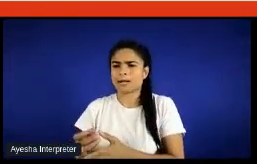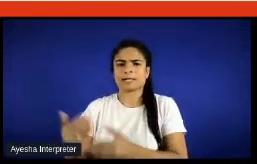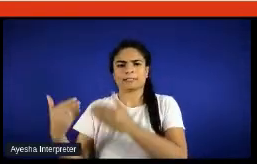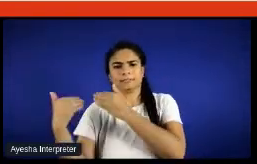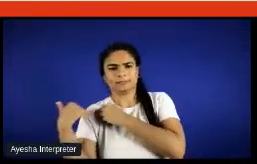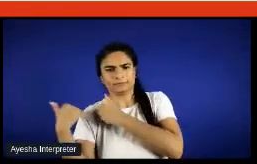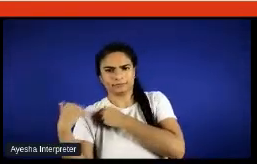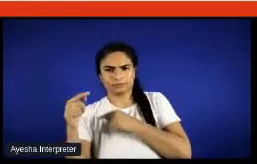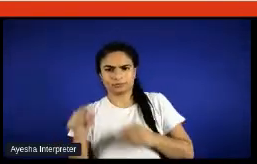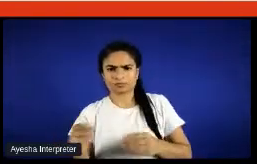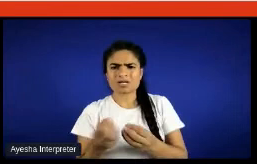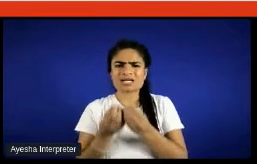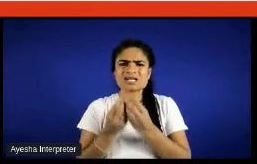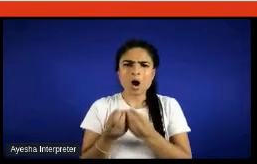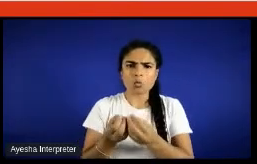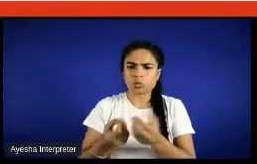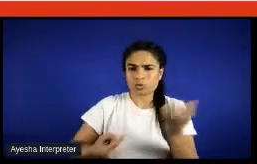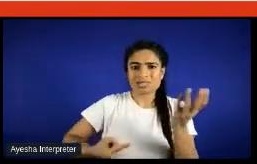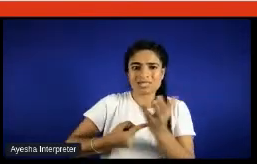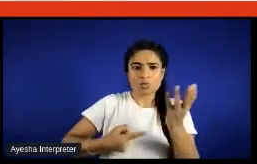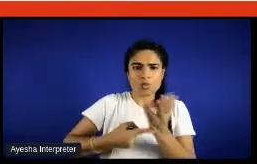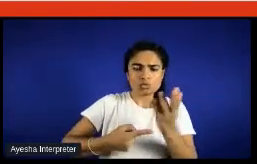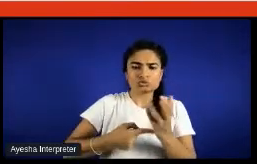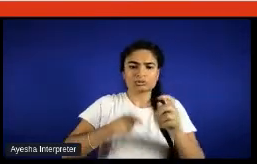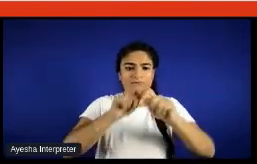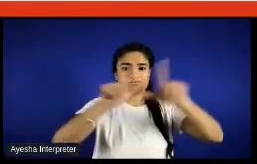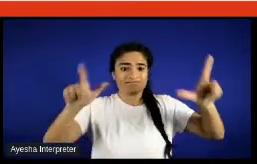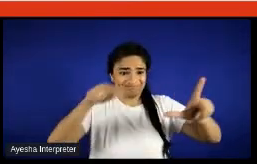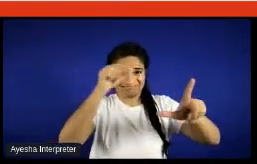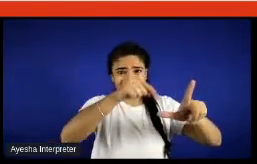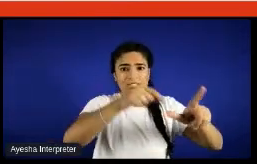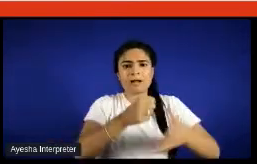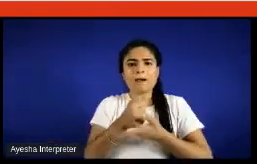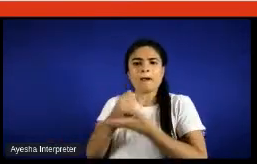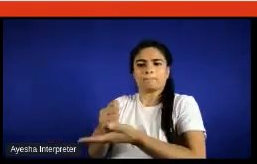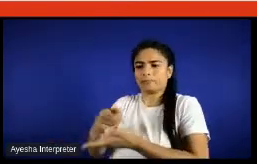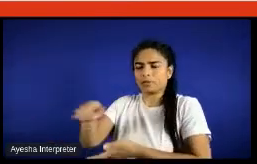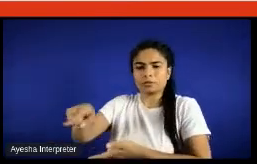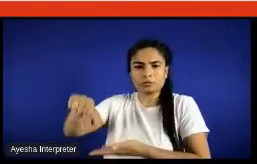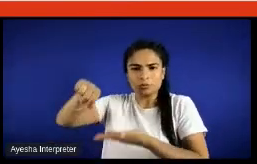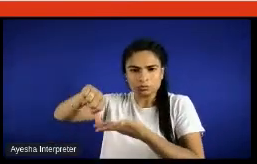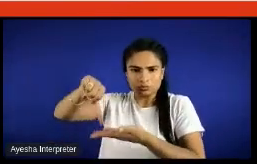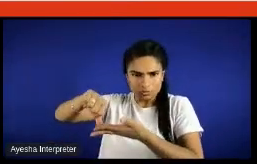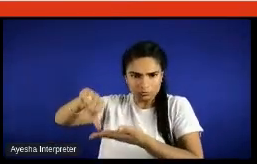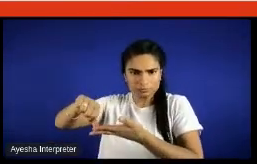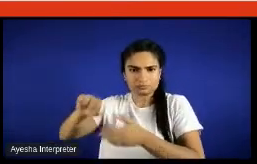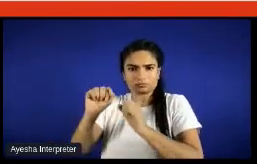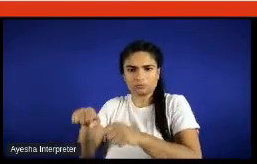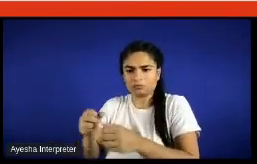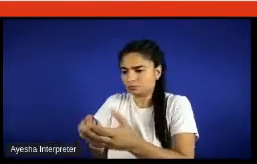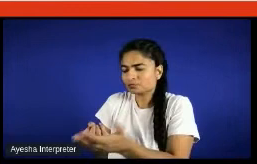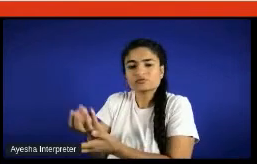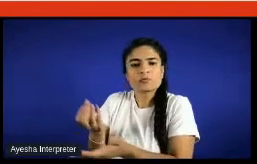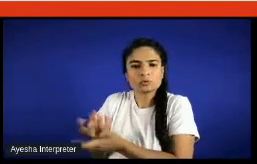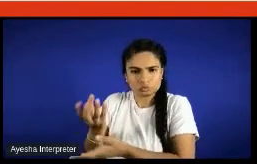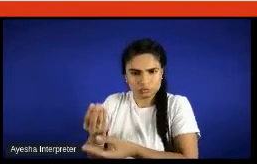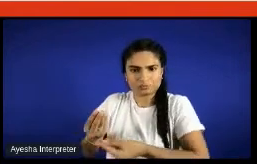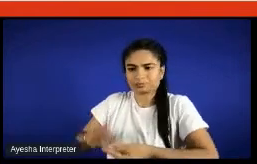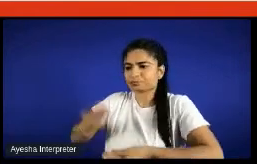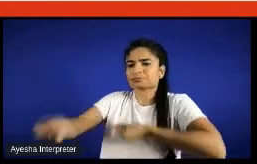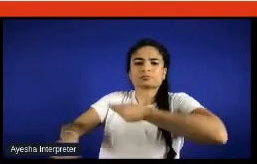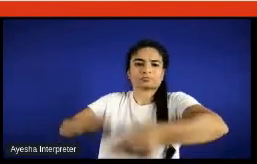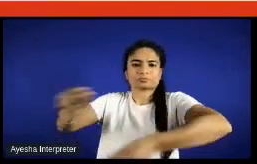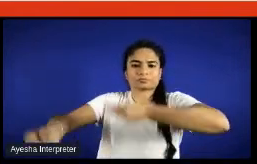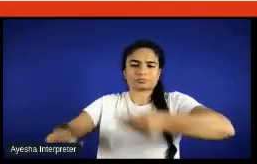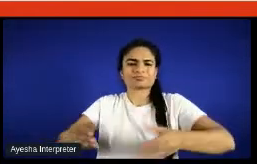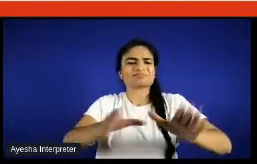to increase the information sharing with beneficiaries, children, mainly children, also receiving